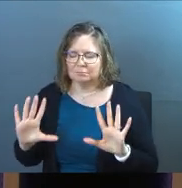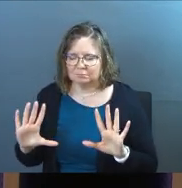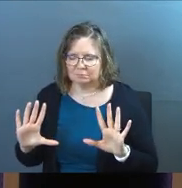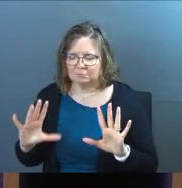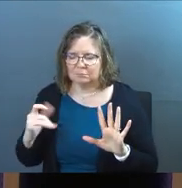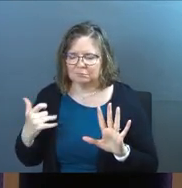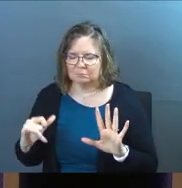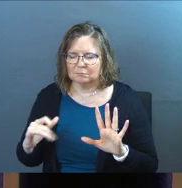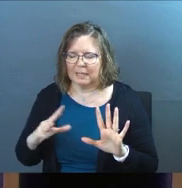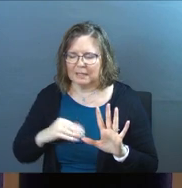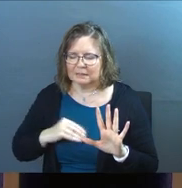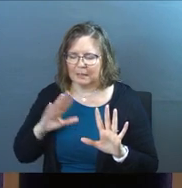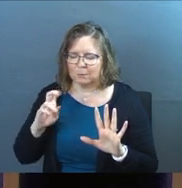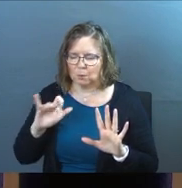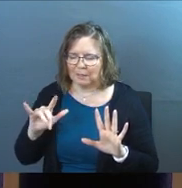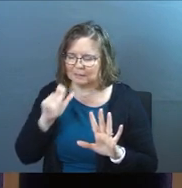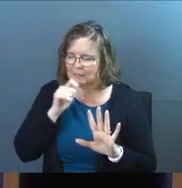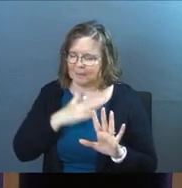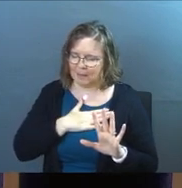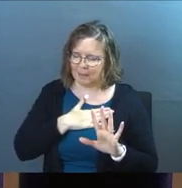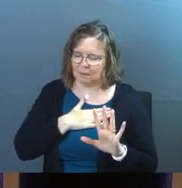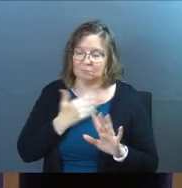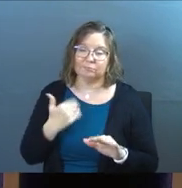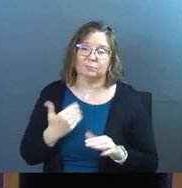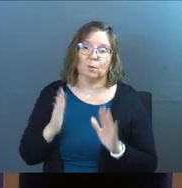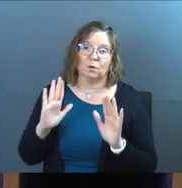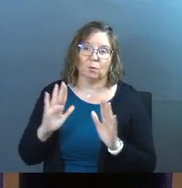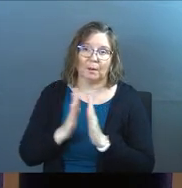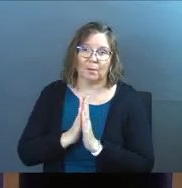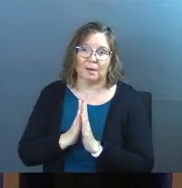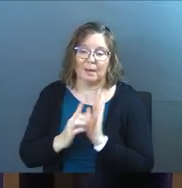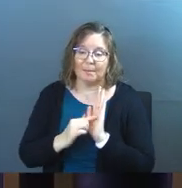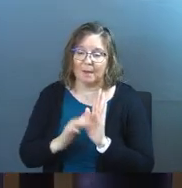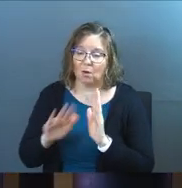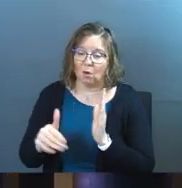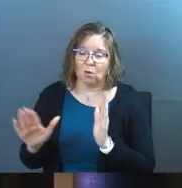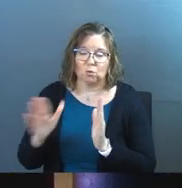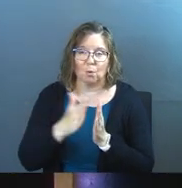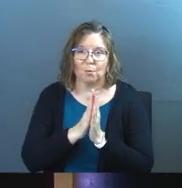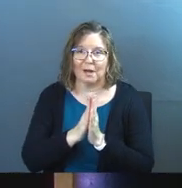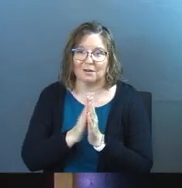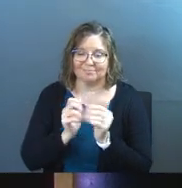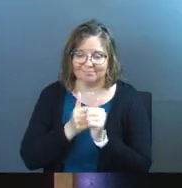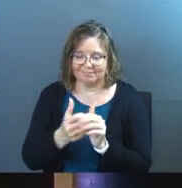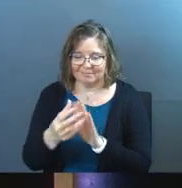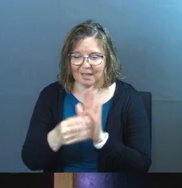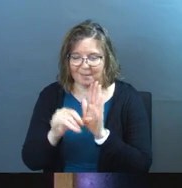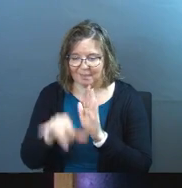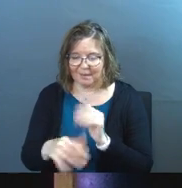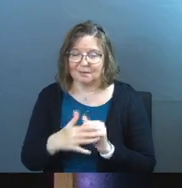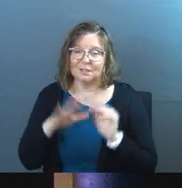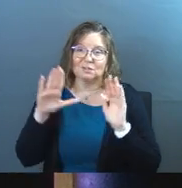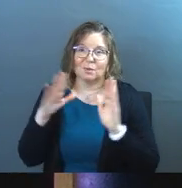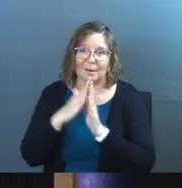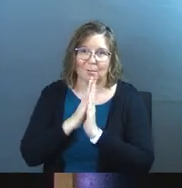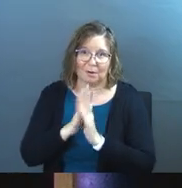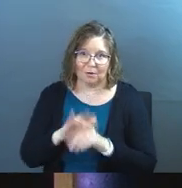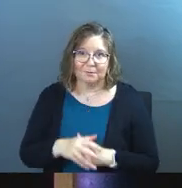done and not mine. What a great prayer. Model all your prayers on that prayer. Great